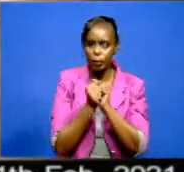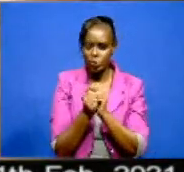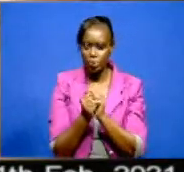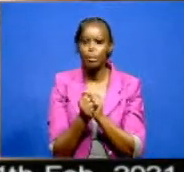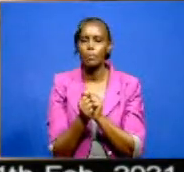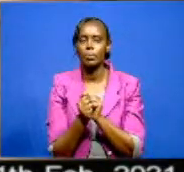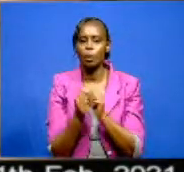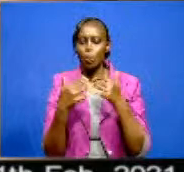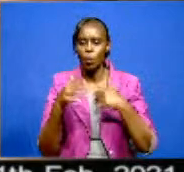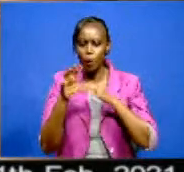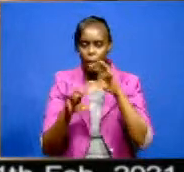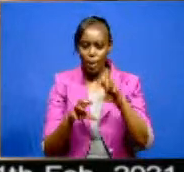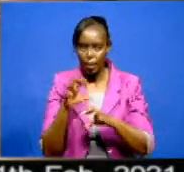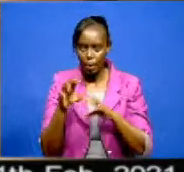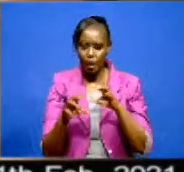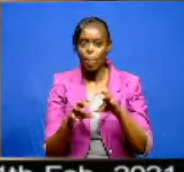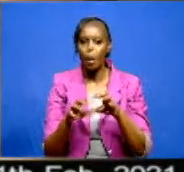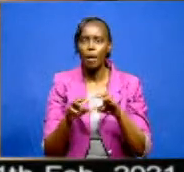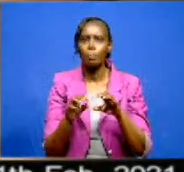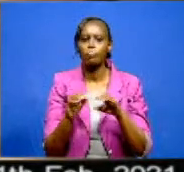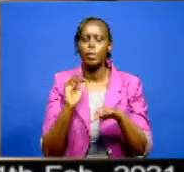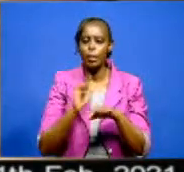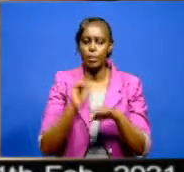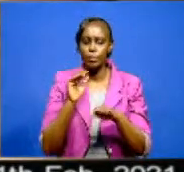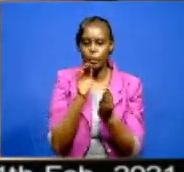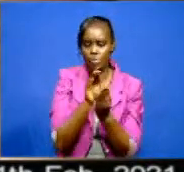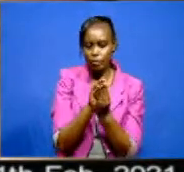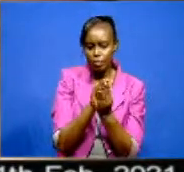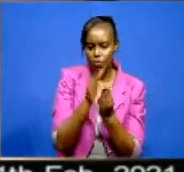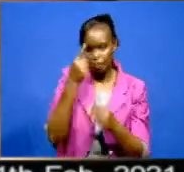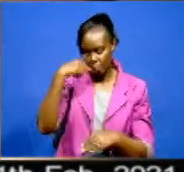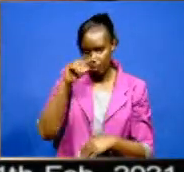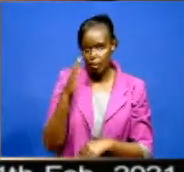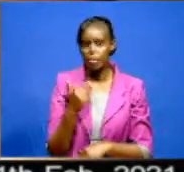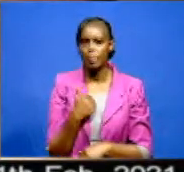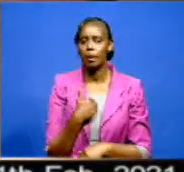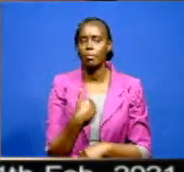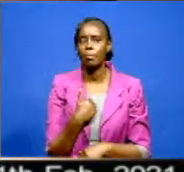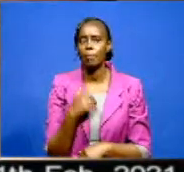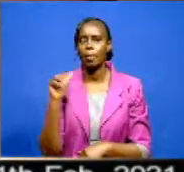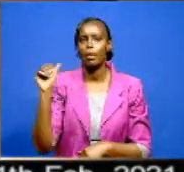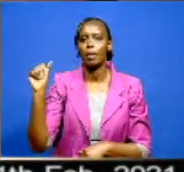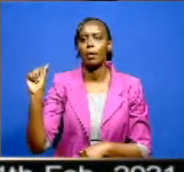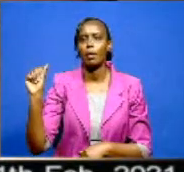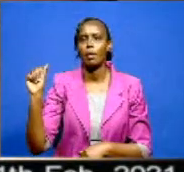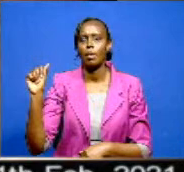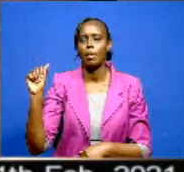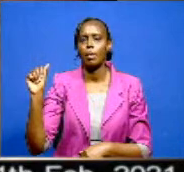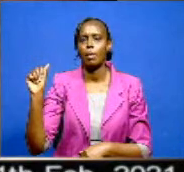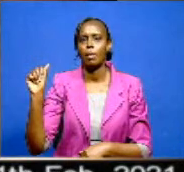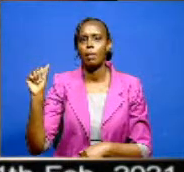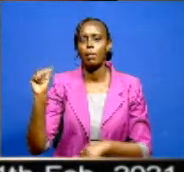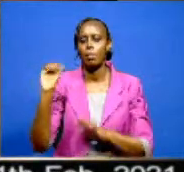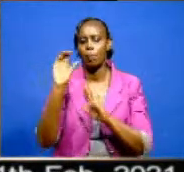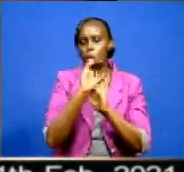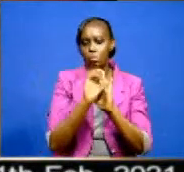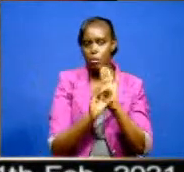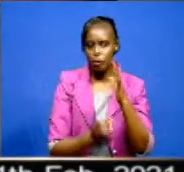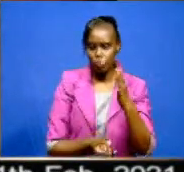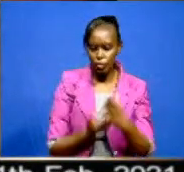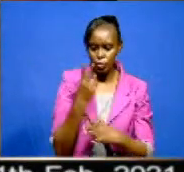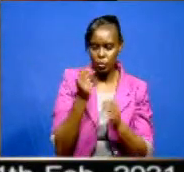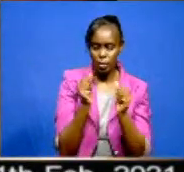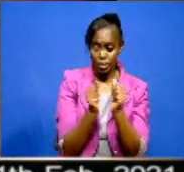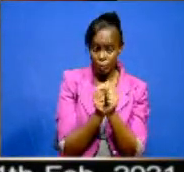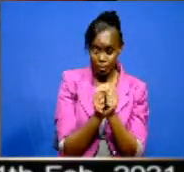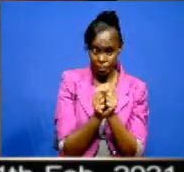to wildlife call for more effective conservation policies. A, promulgation of the Constitution of Kenya